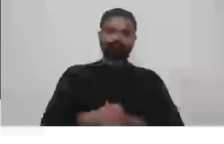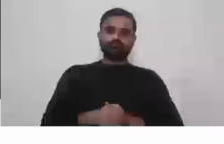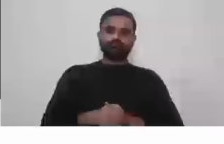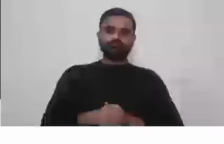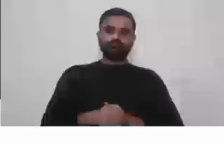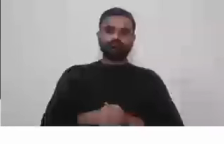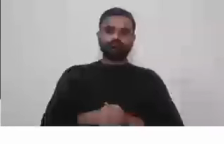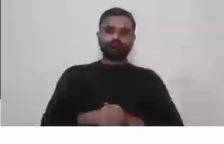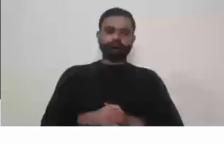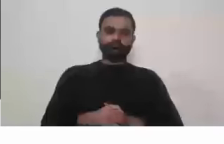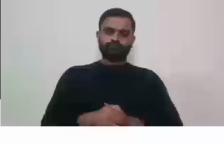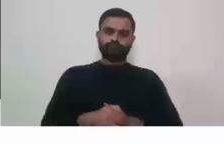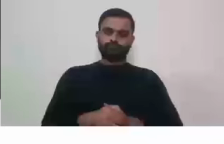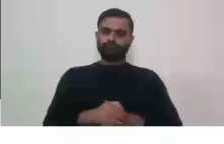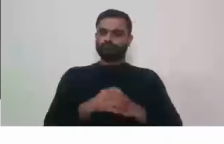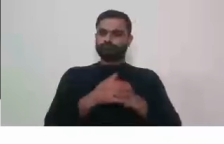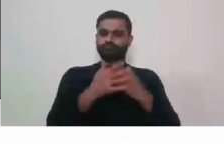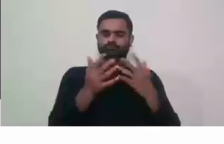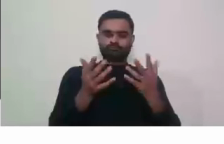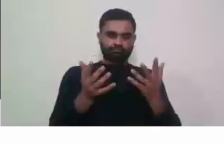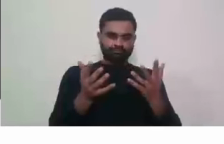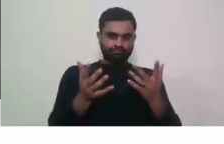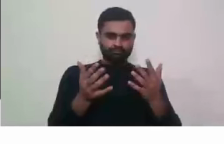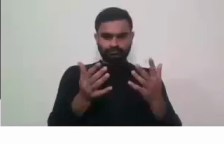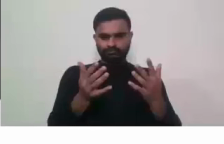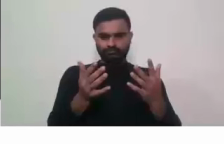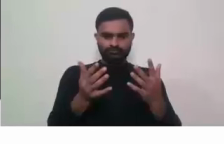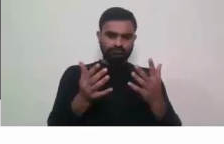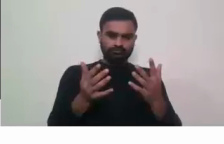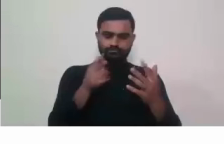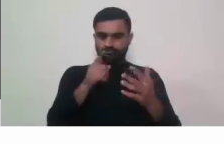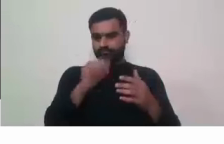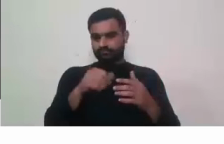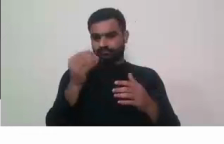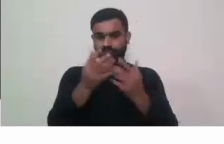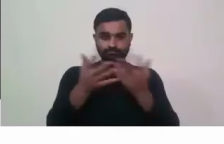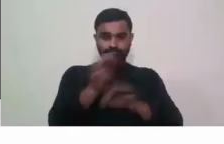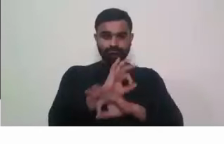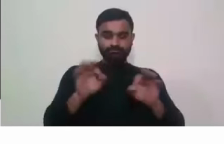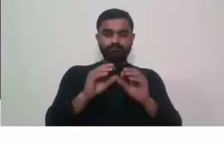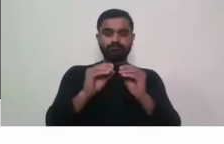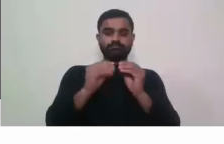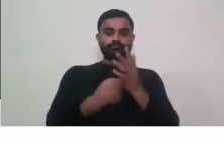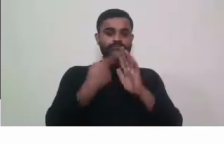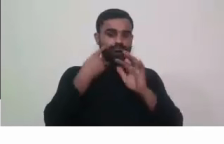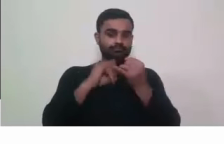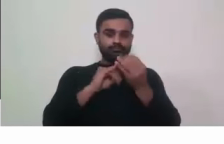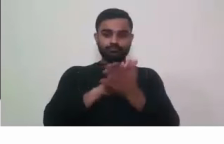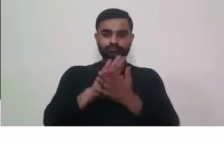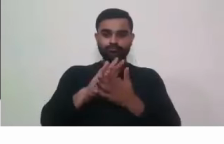And yeah, They that's will it, I also be guess. they'll also be available on the British Council